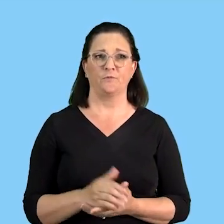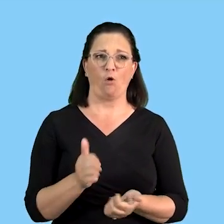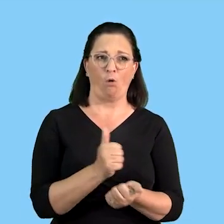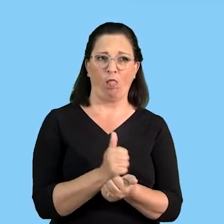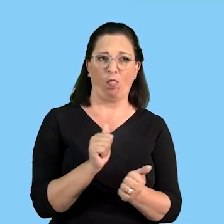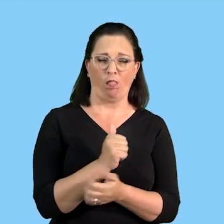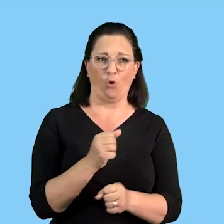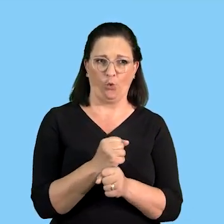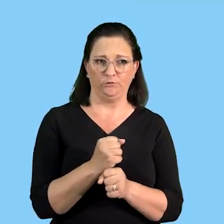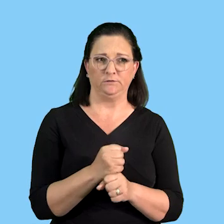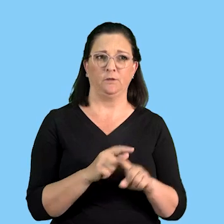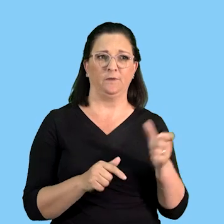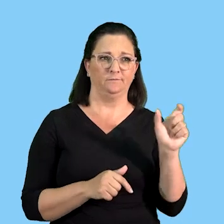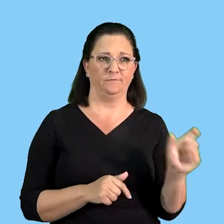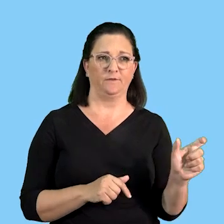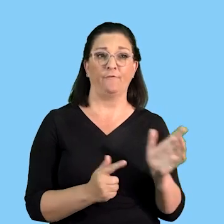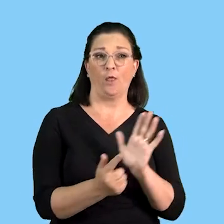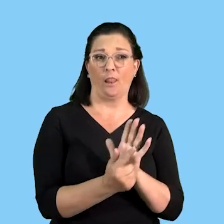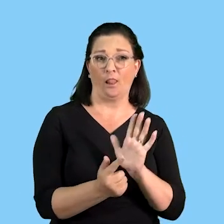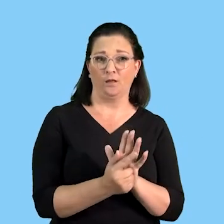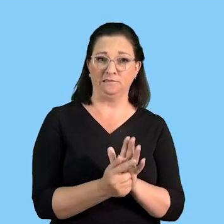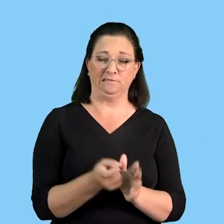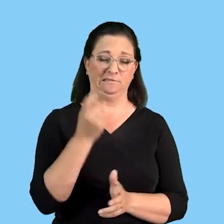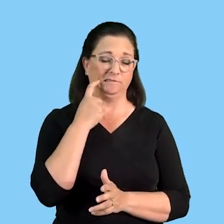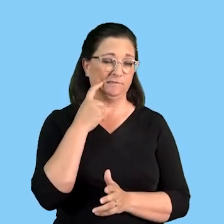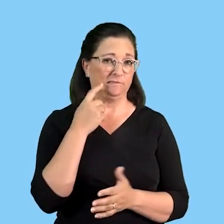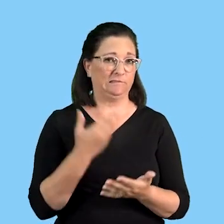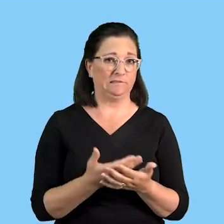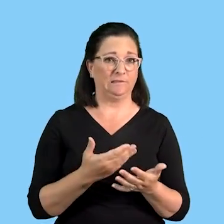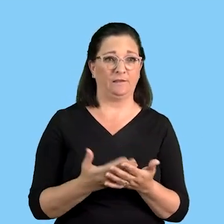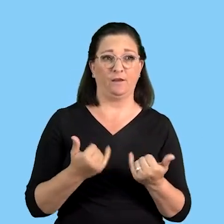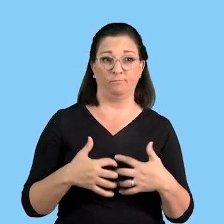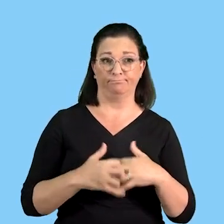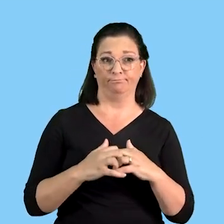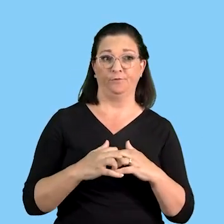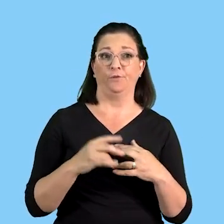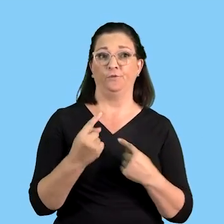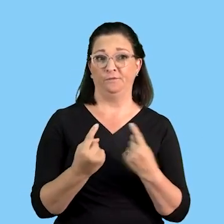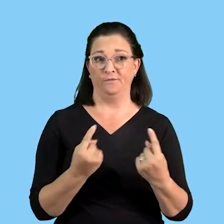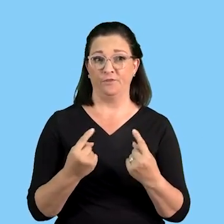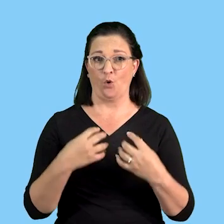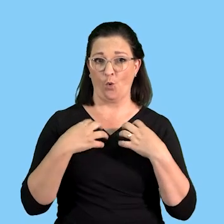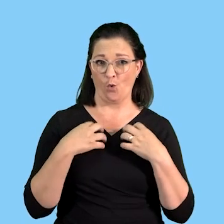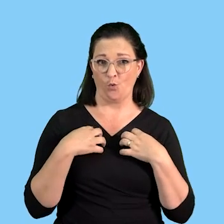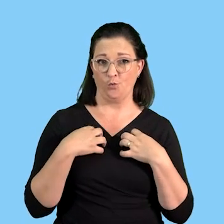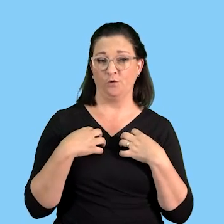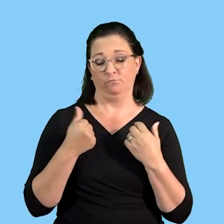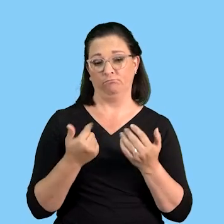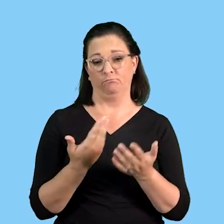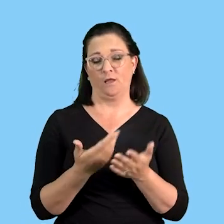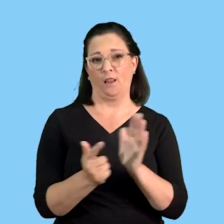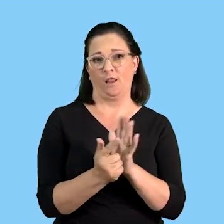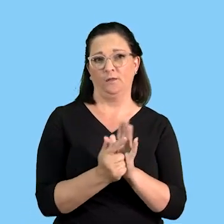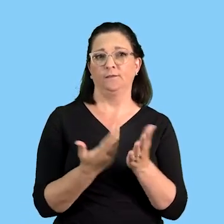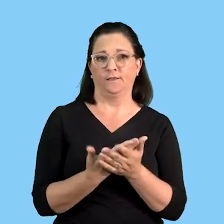legal requirements, which refers to how easy it is for each form of ownership to be established before it can legally do